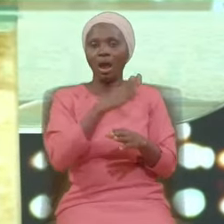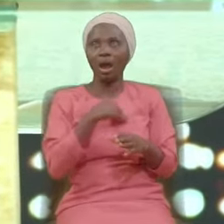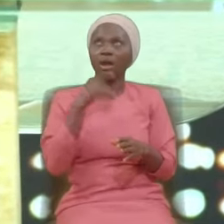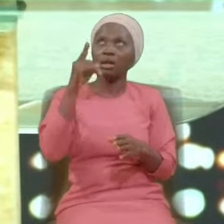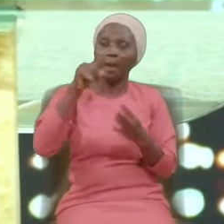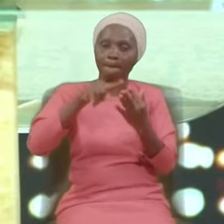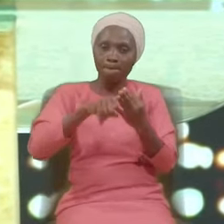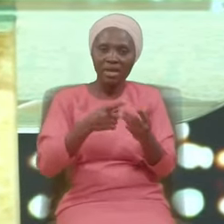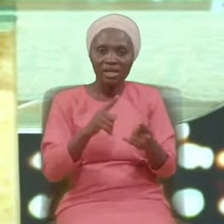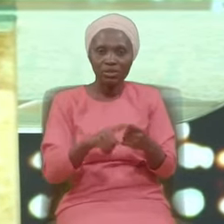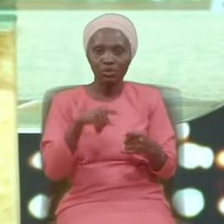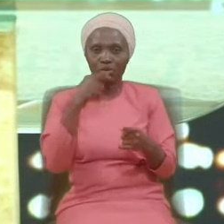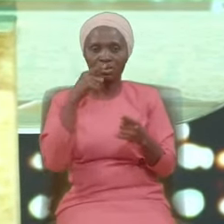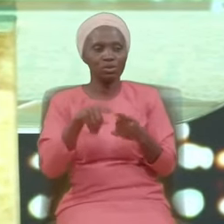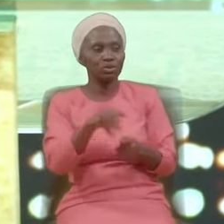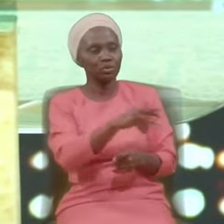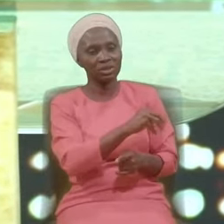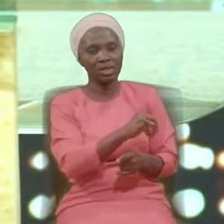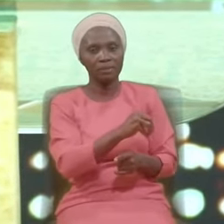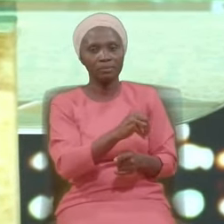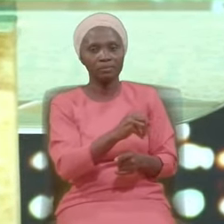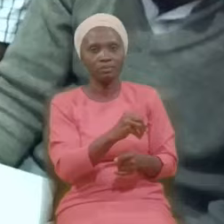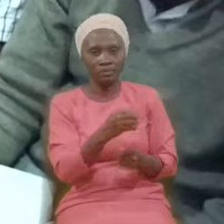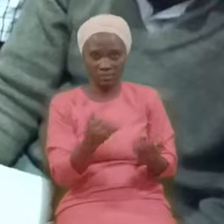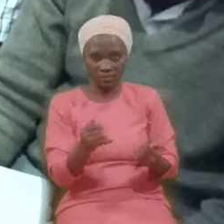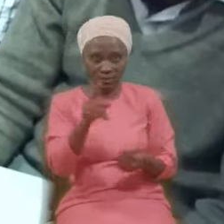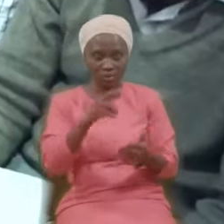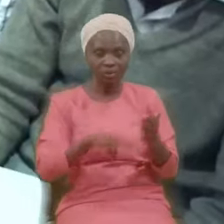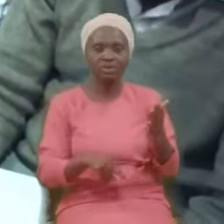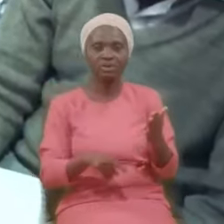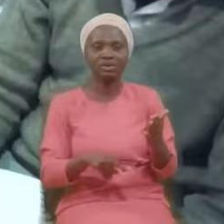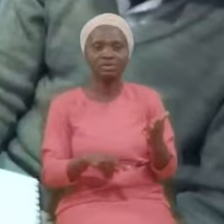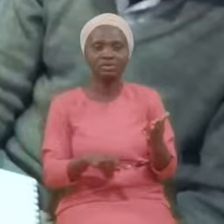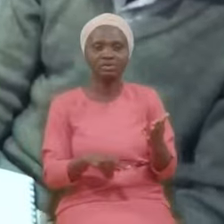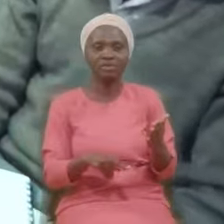unto them, read it yourself.